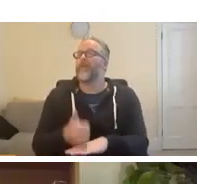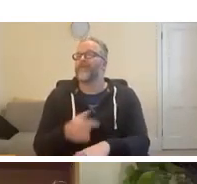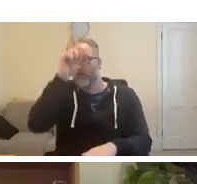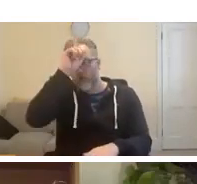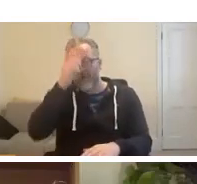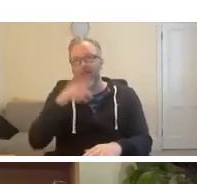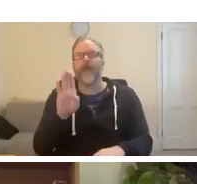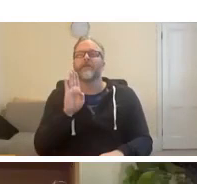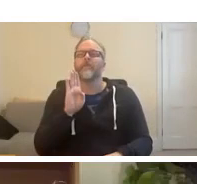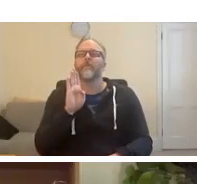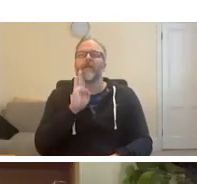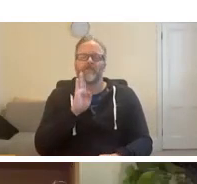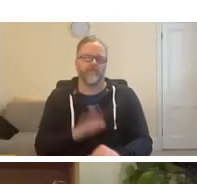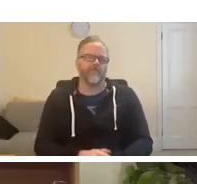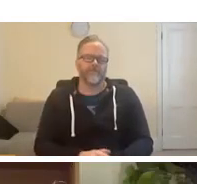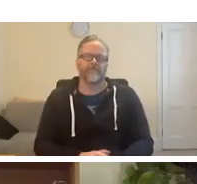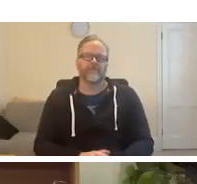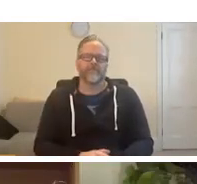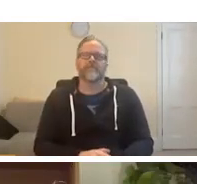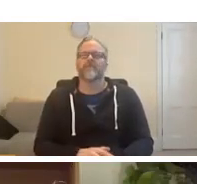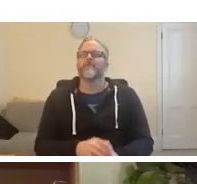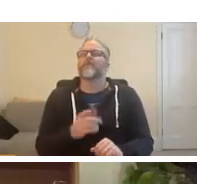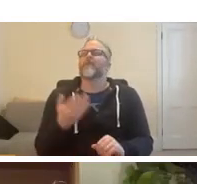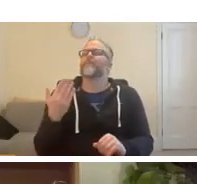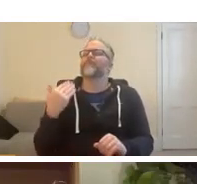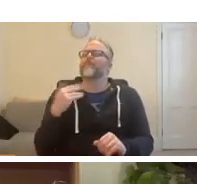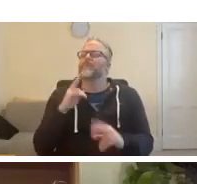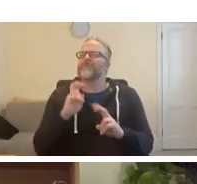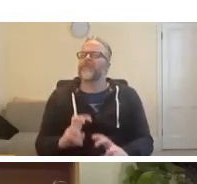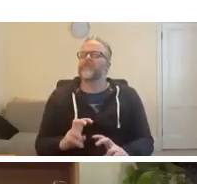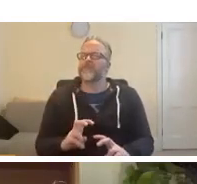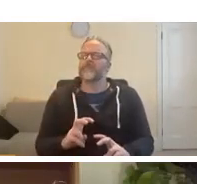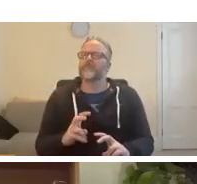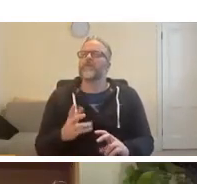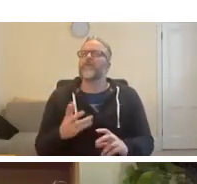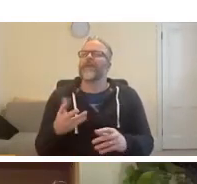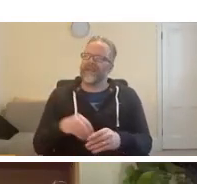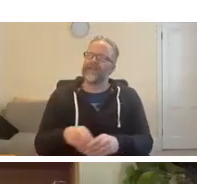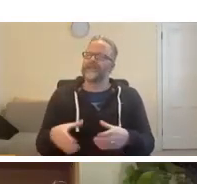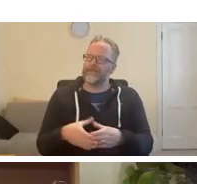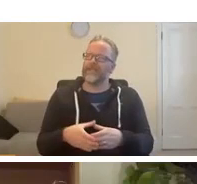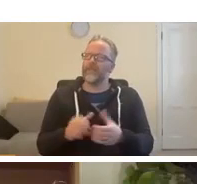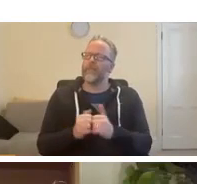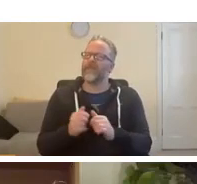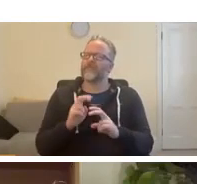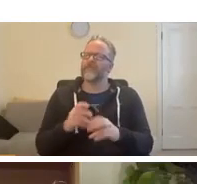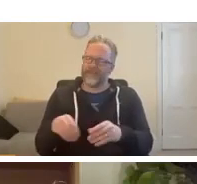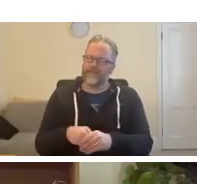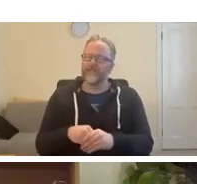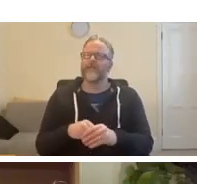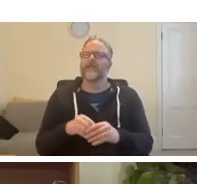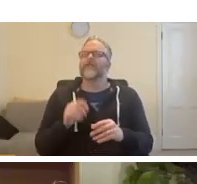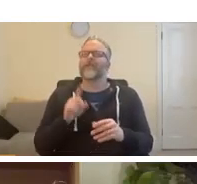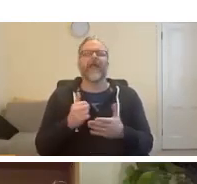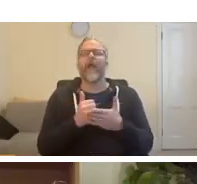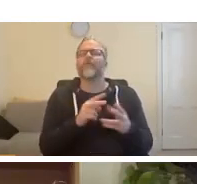and Belgium. Peer researchers were embedded in the team, and they led the liaison with